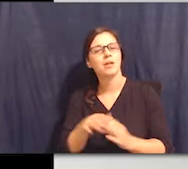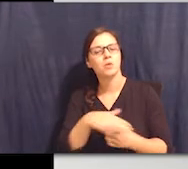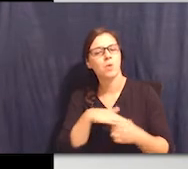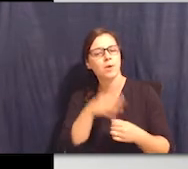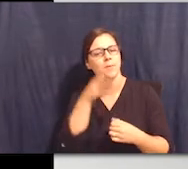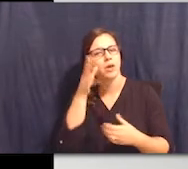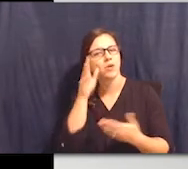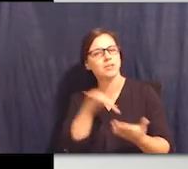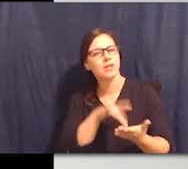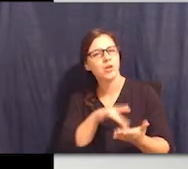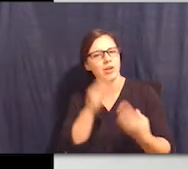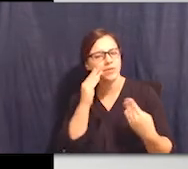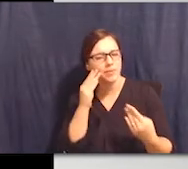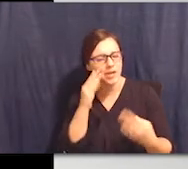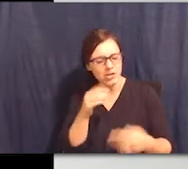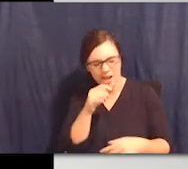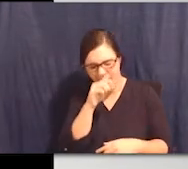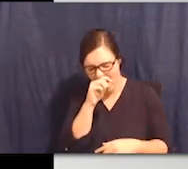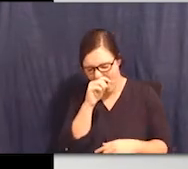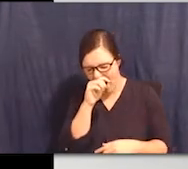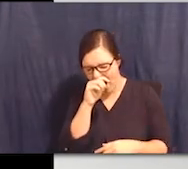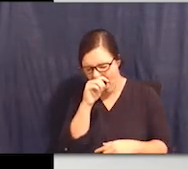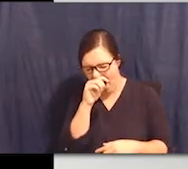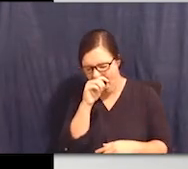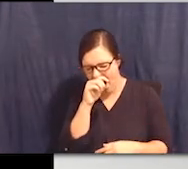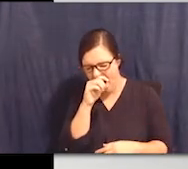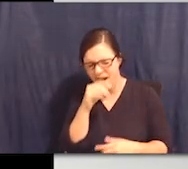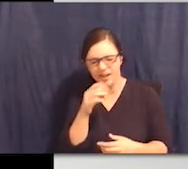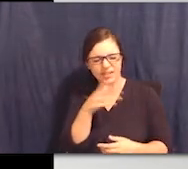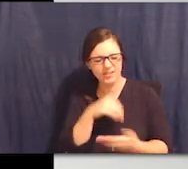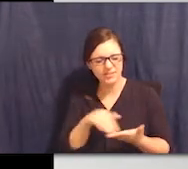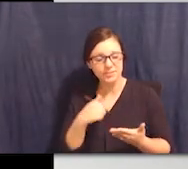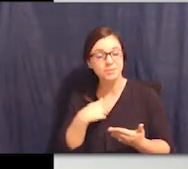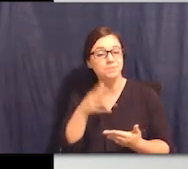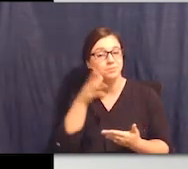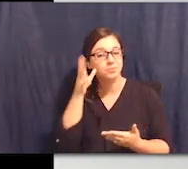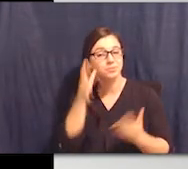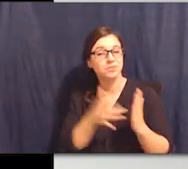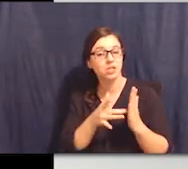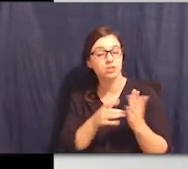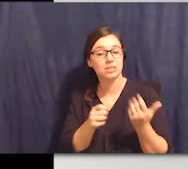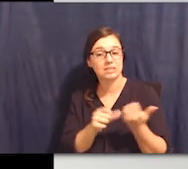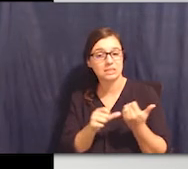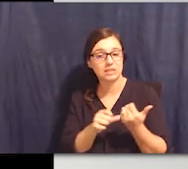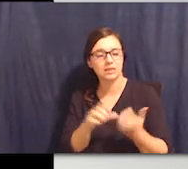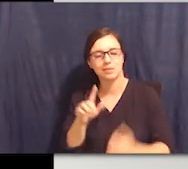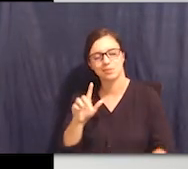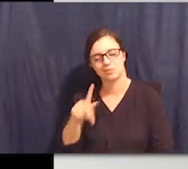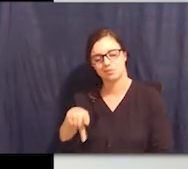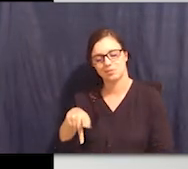parent center information, your parent technical assistance centers or PTAs.